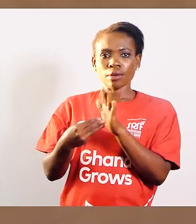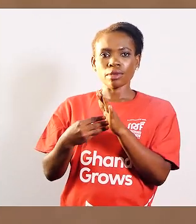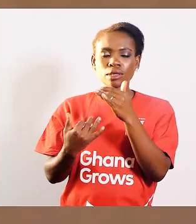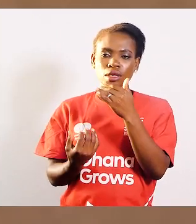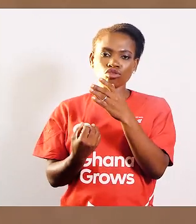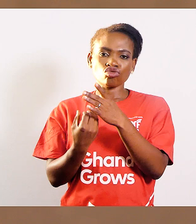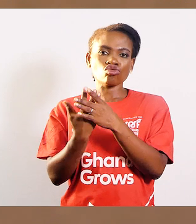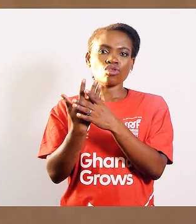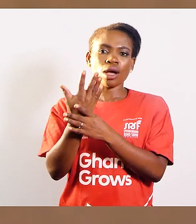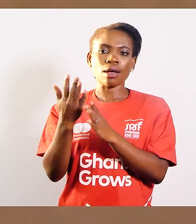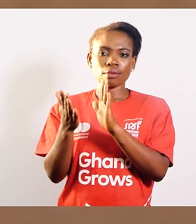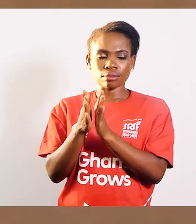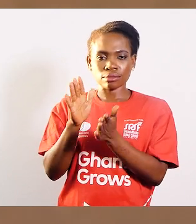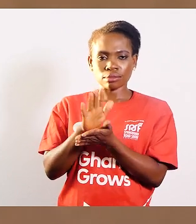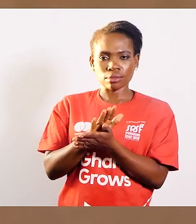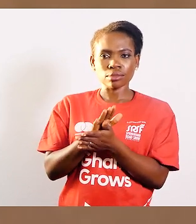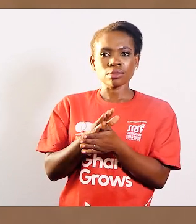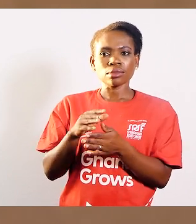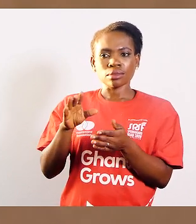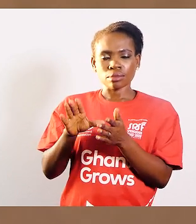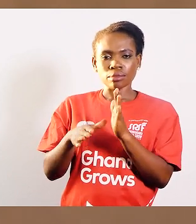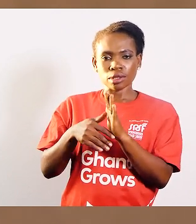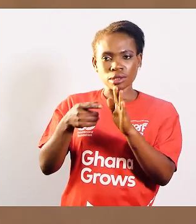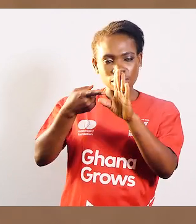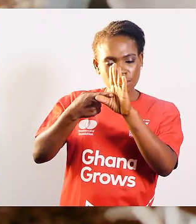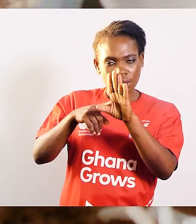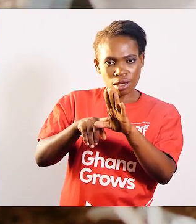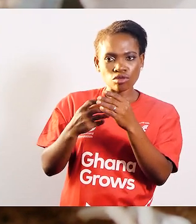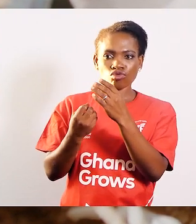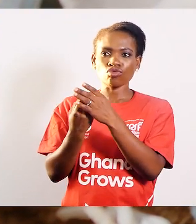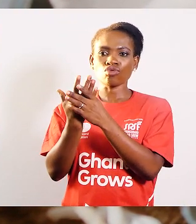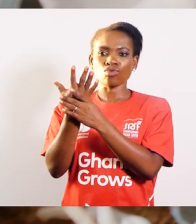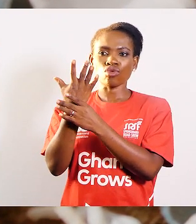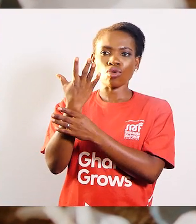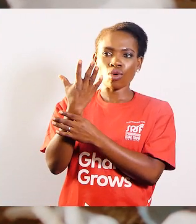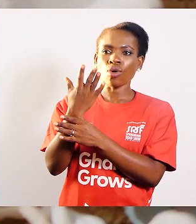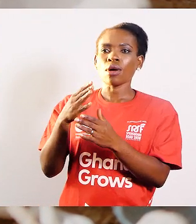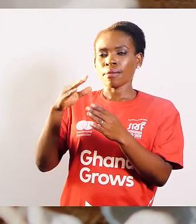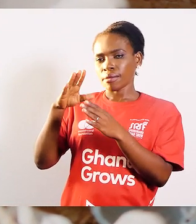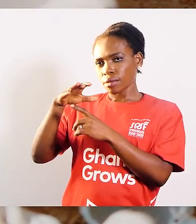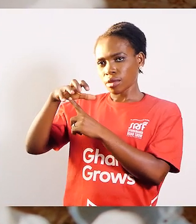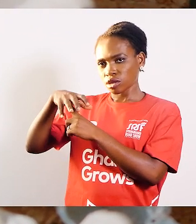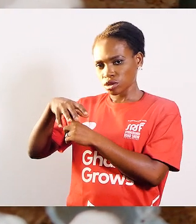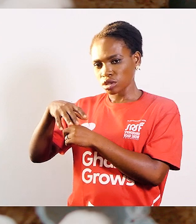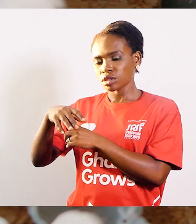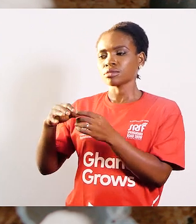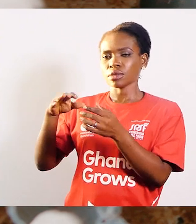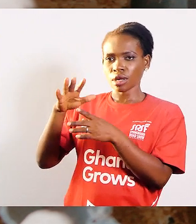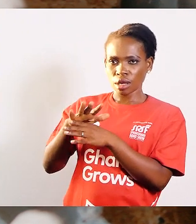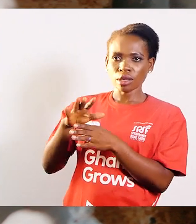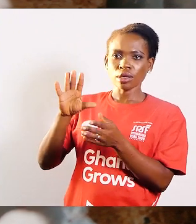bags. Right. It will start growing on the mushroom bags. Okay. On the sawdust. Okay. So